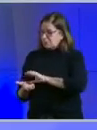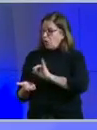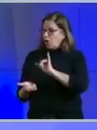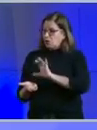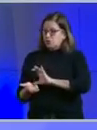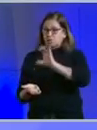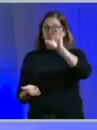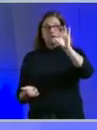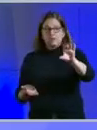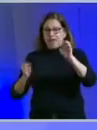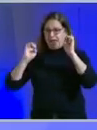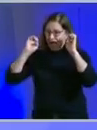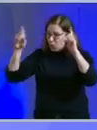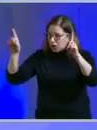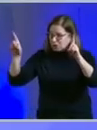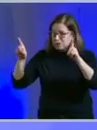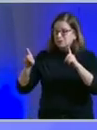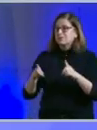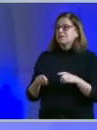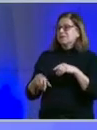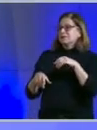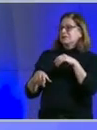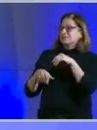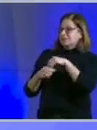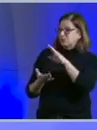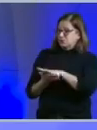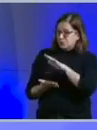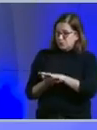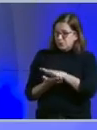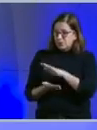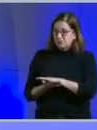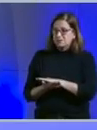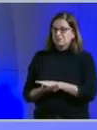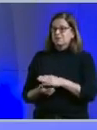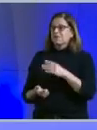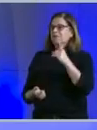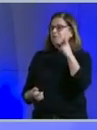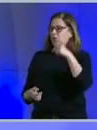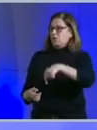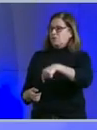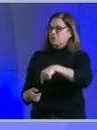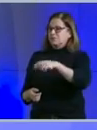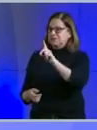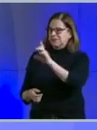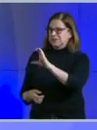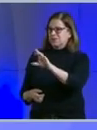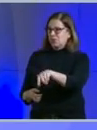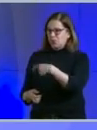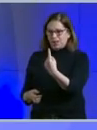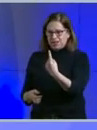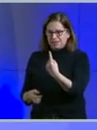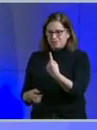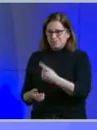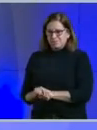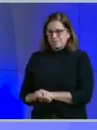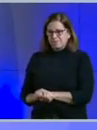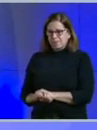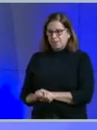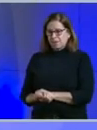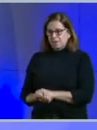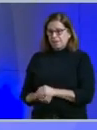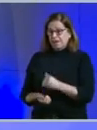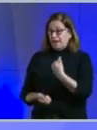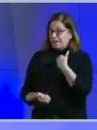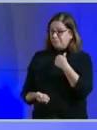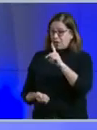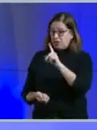blocks to restoring a livable city. So then, if you set a goal of 100,000 people, you've got a chance of meeting that